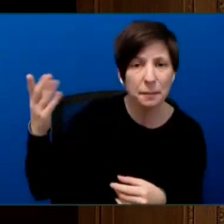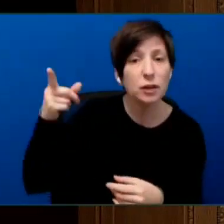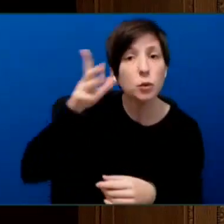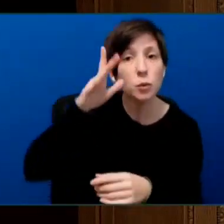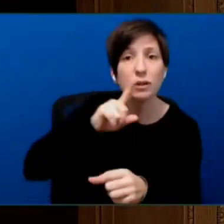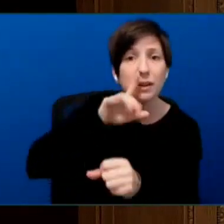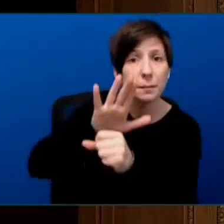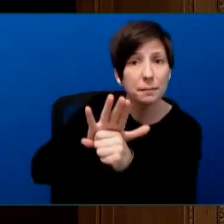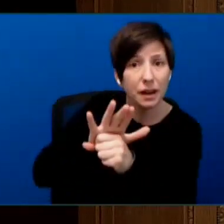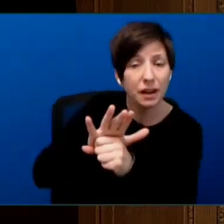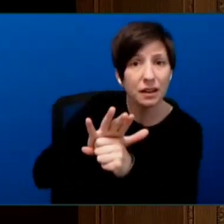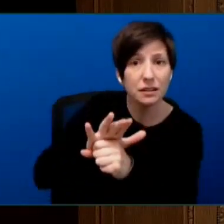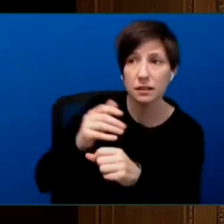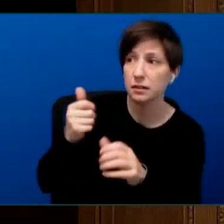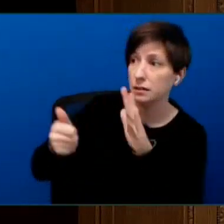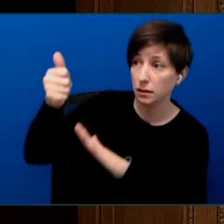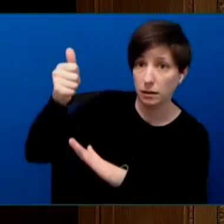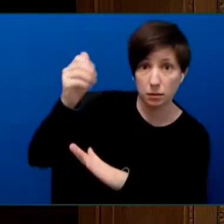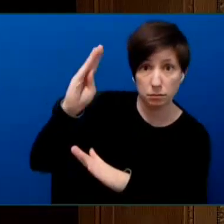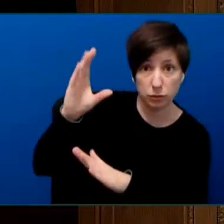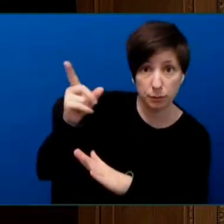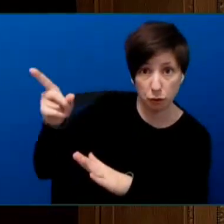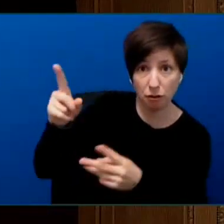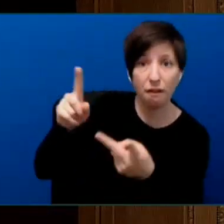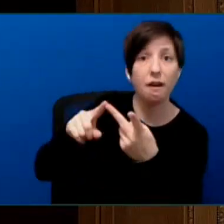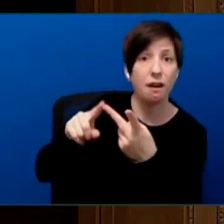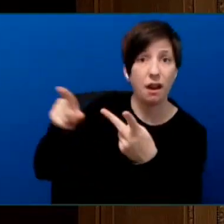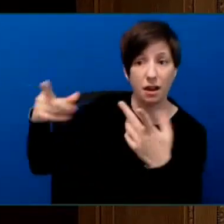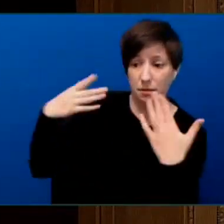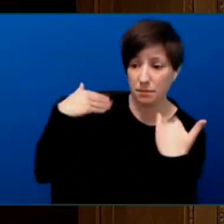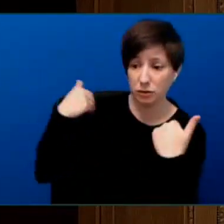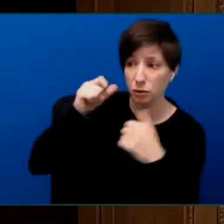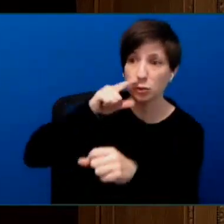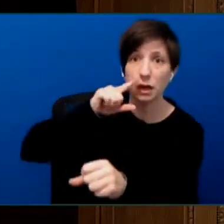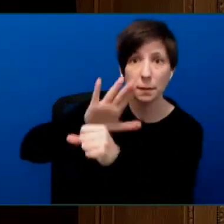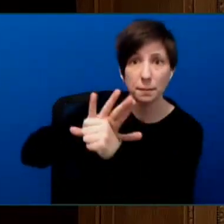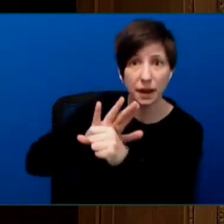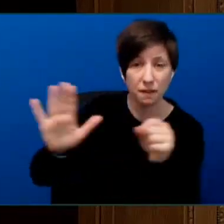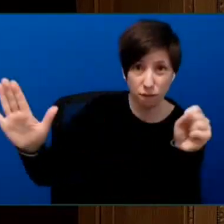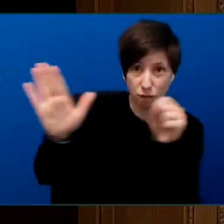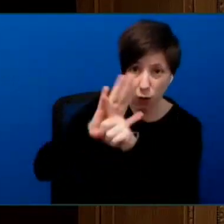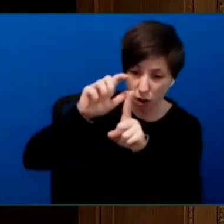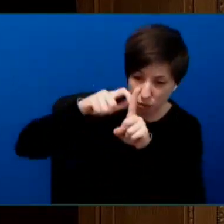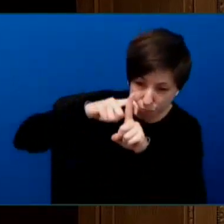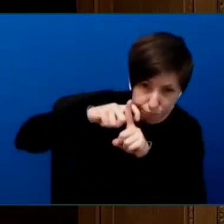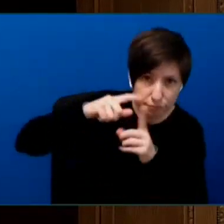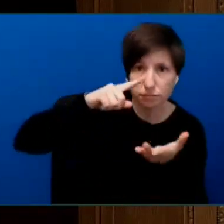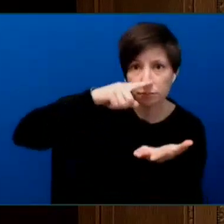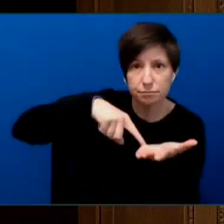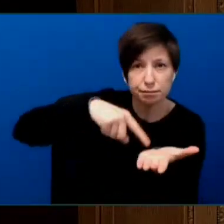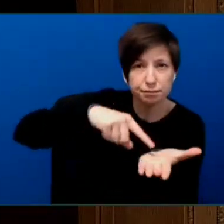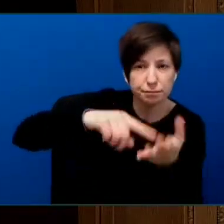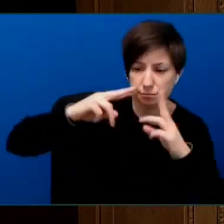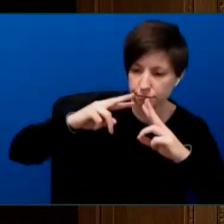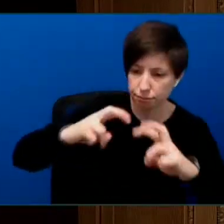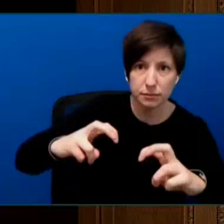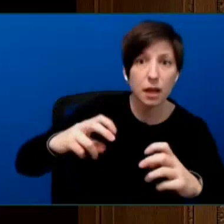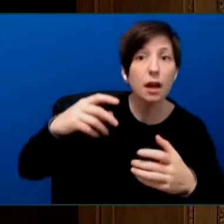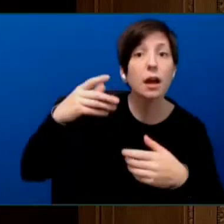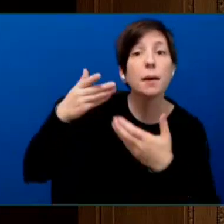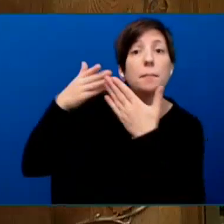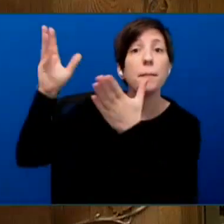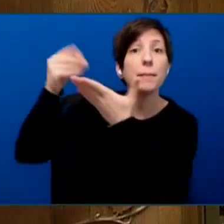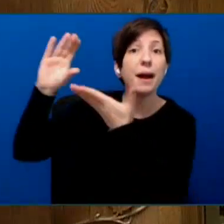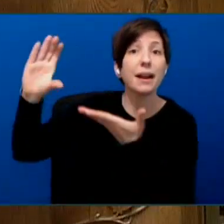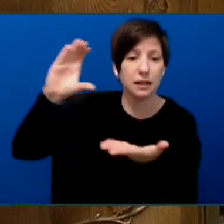full audit to determine what exactly these public funds were used for? Hear, hear.